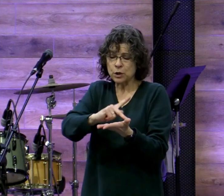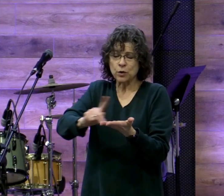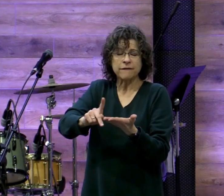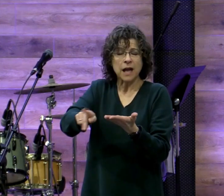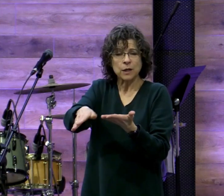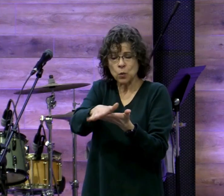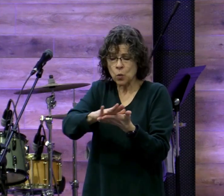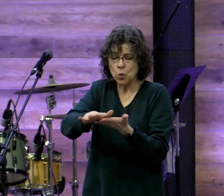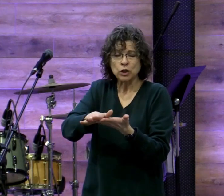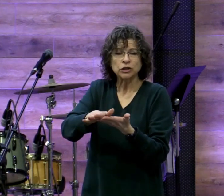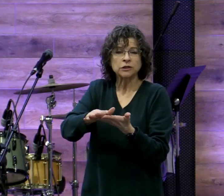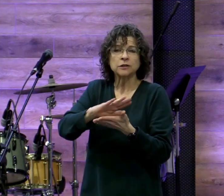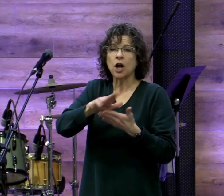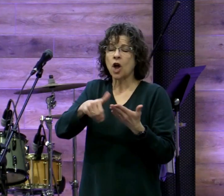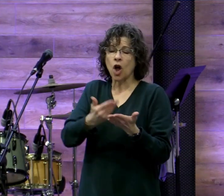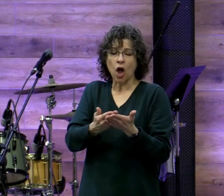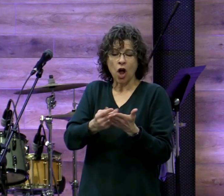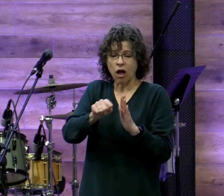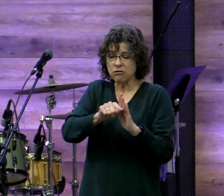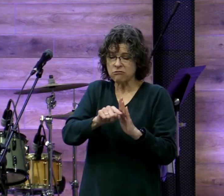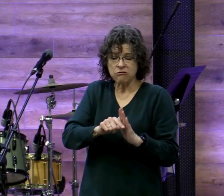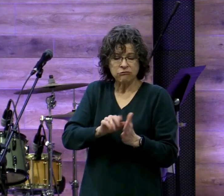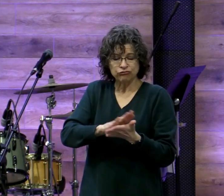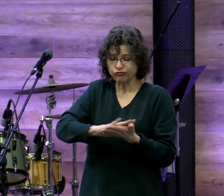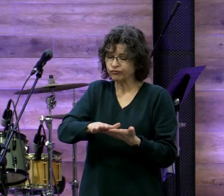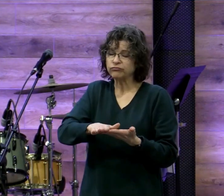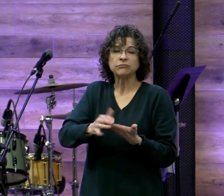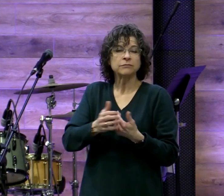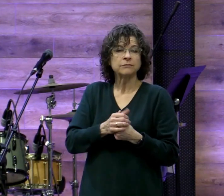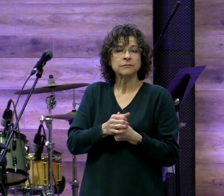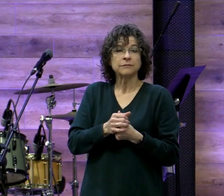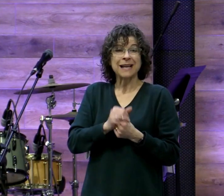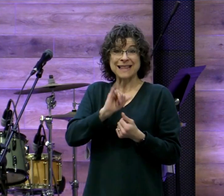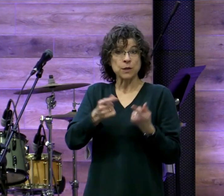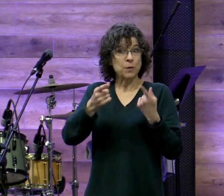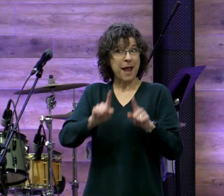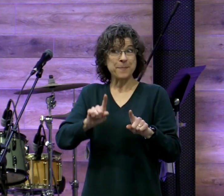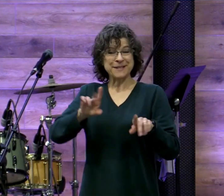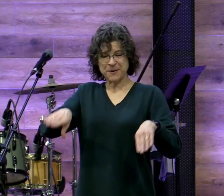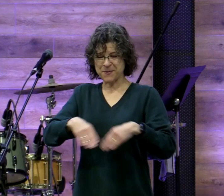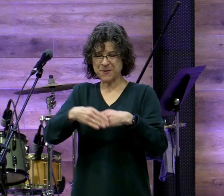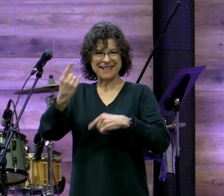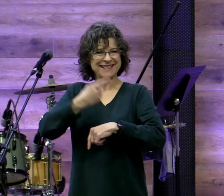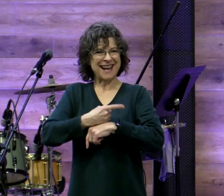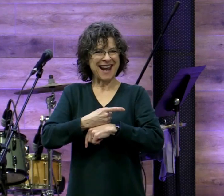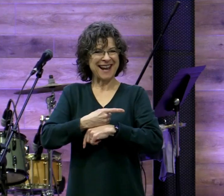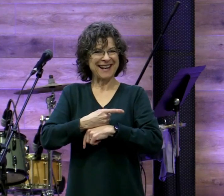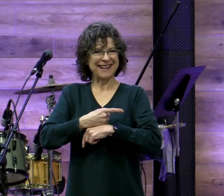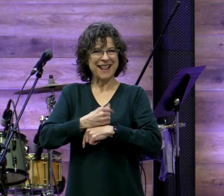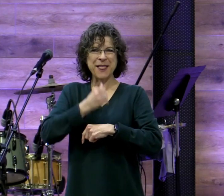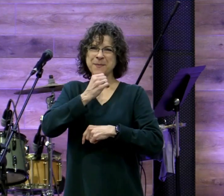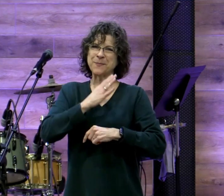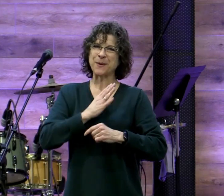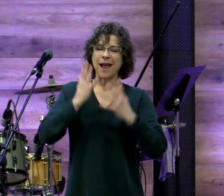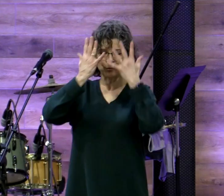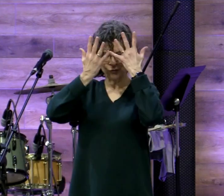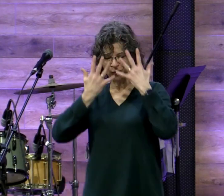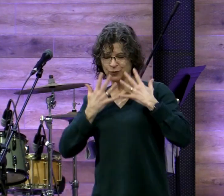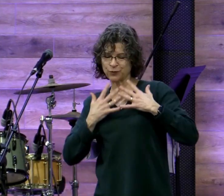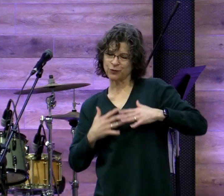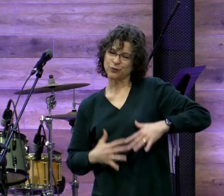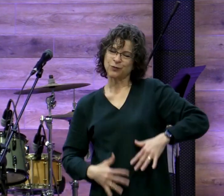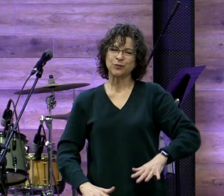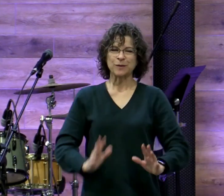blemishes. They've been covered. It's exactly what happens on a wedding day, isn't it? As the bride has all day, sometimes a week, to